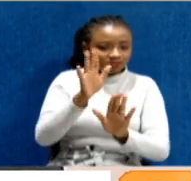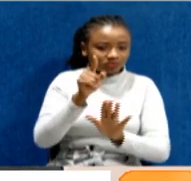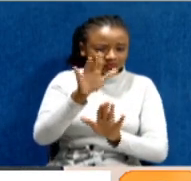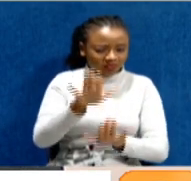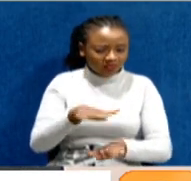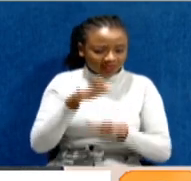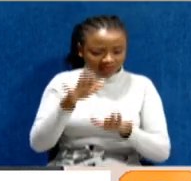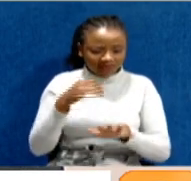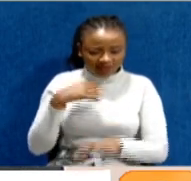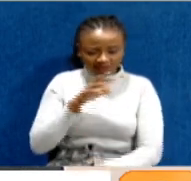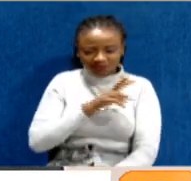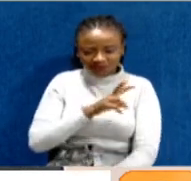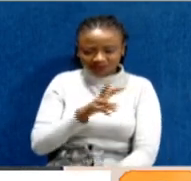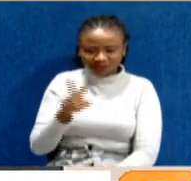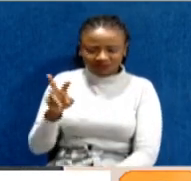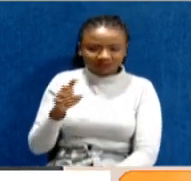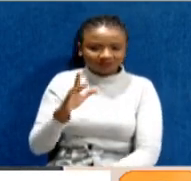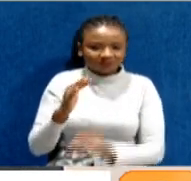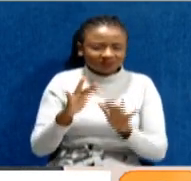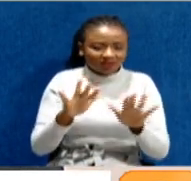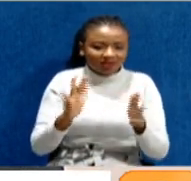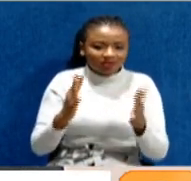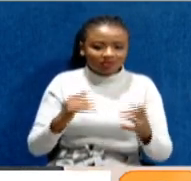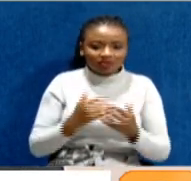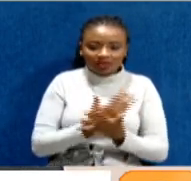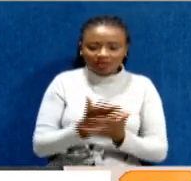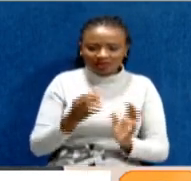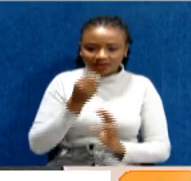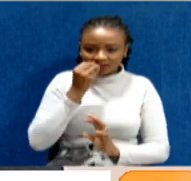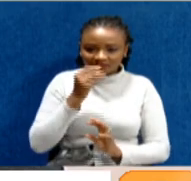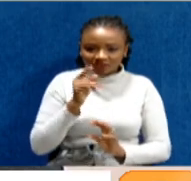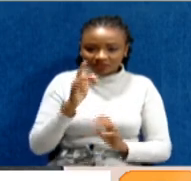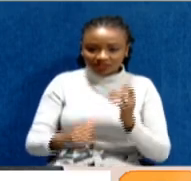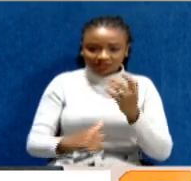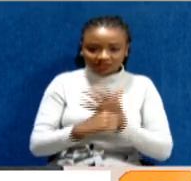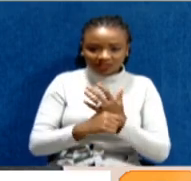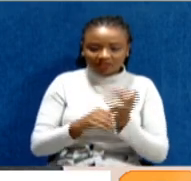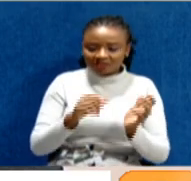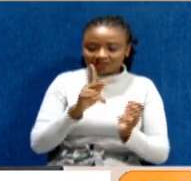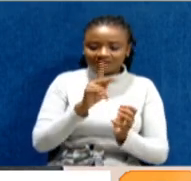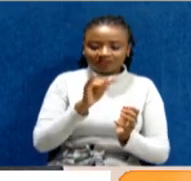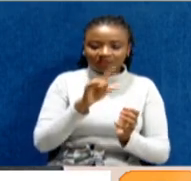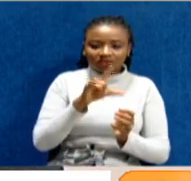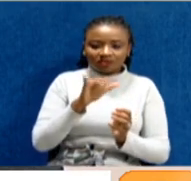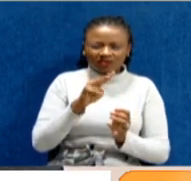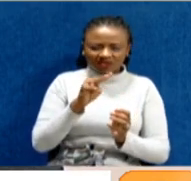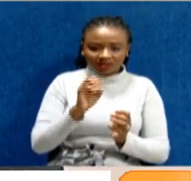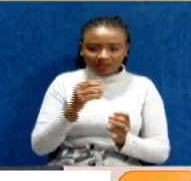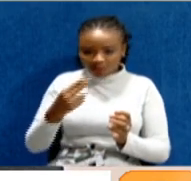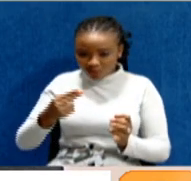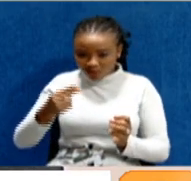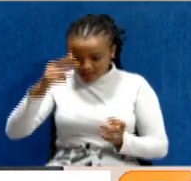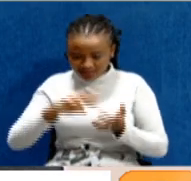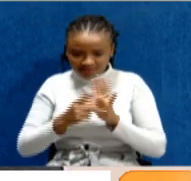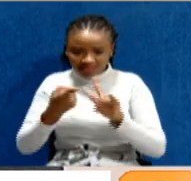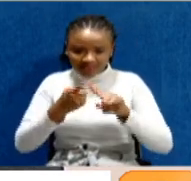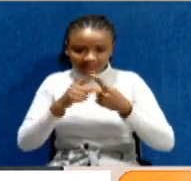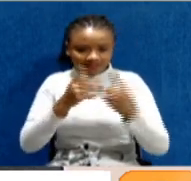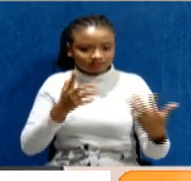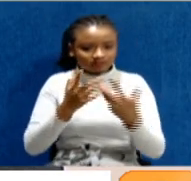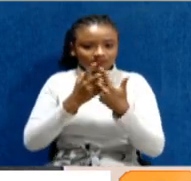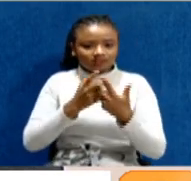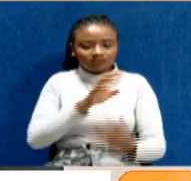to read the labels that are put there. Any product that is labeled Kilimo High, it means it has passed the minimum standards of the East